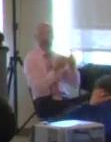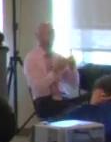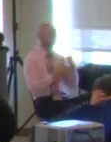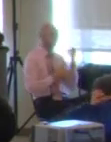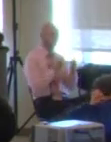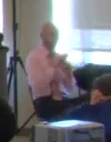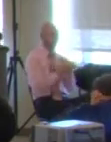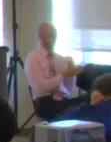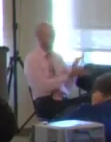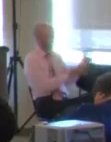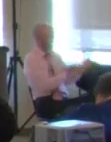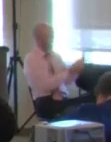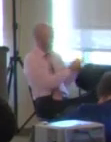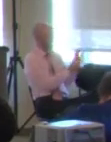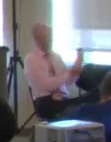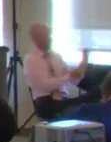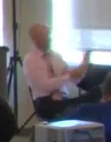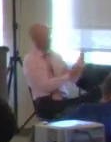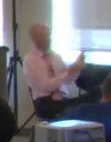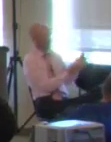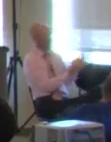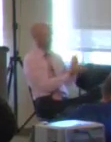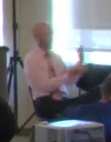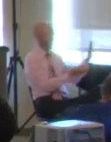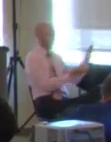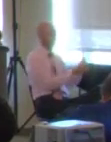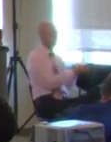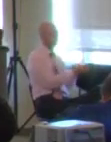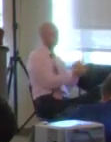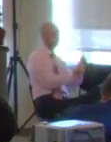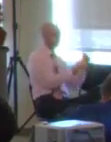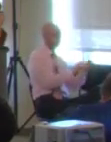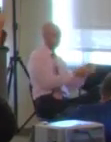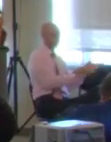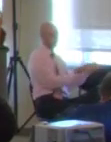with the client's family and primary support system.